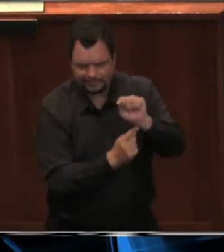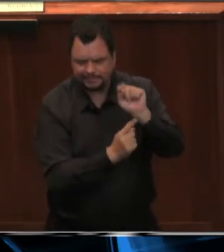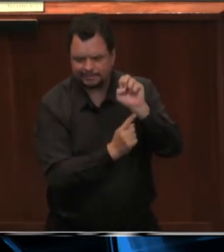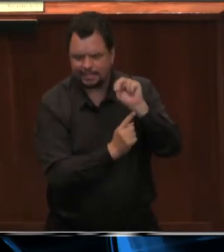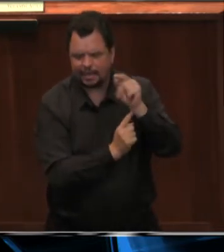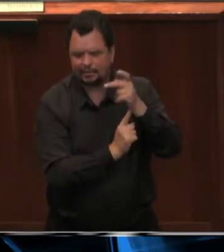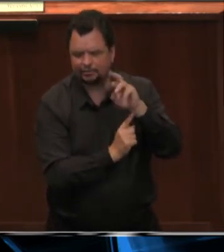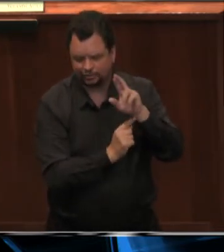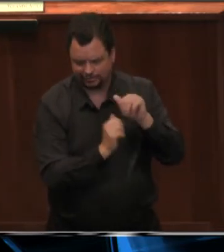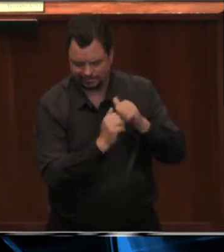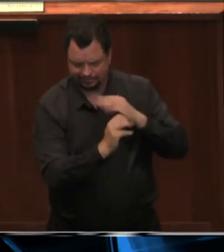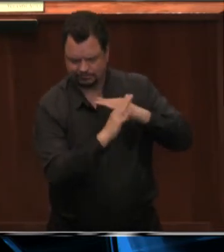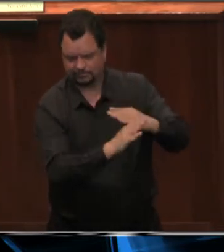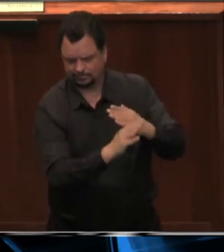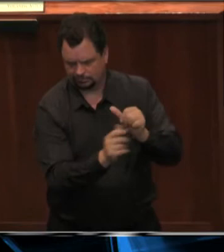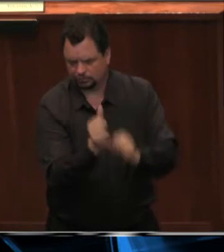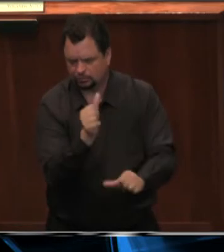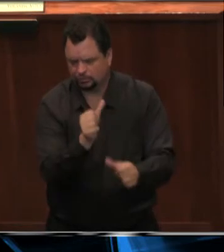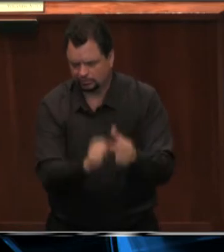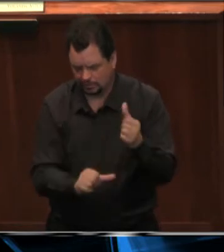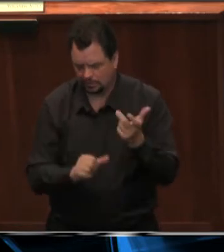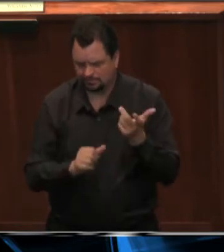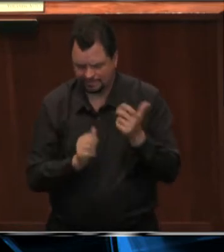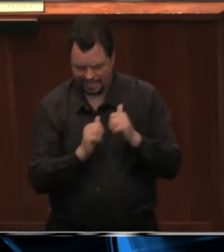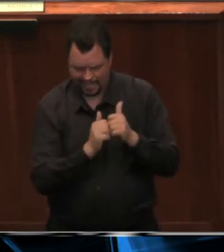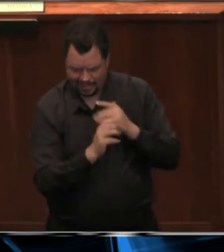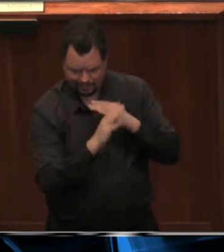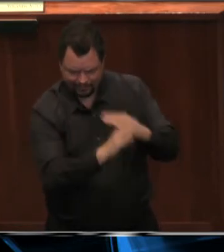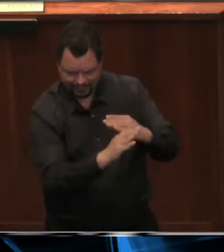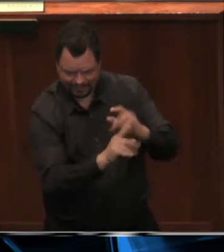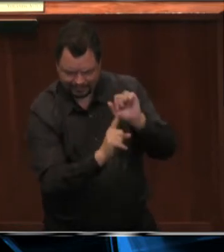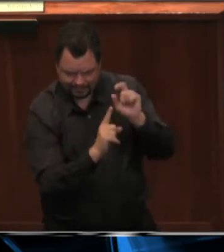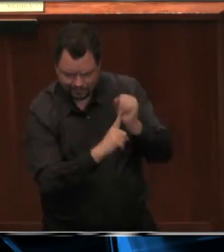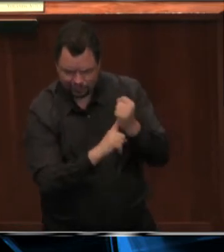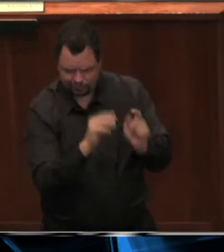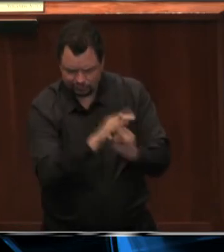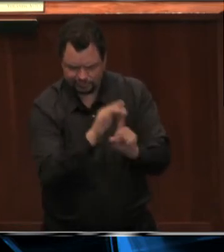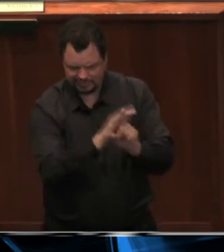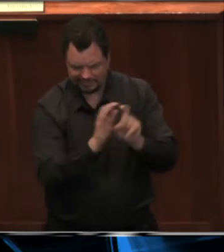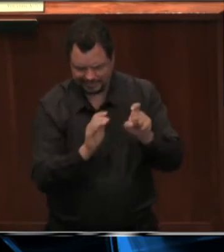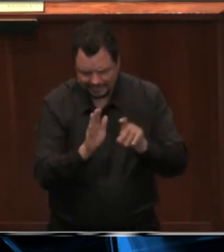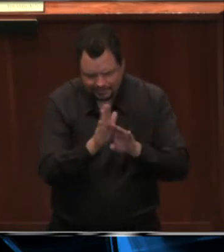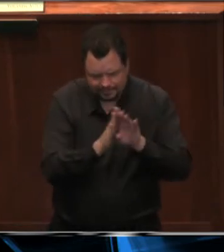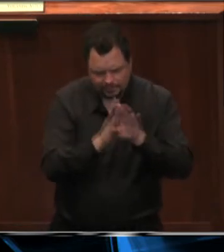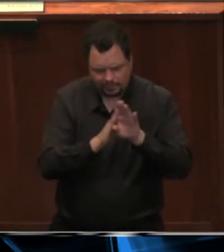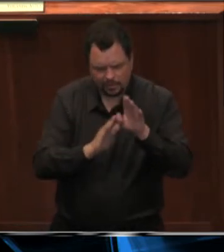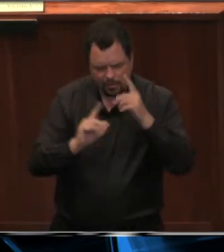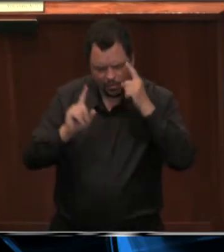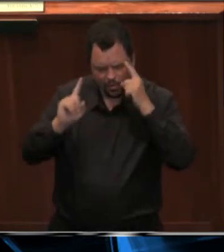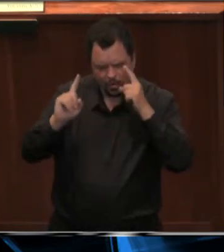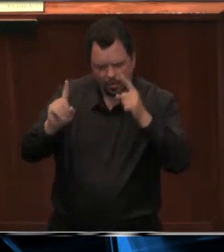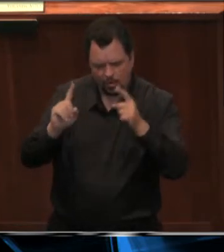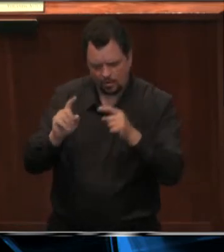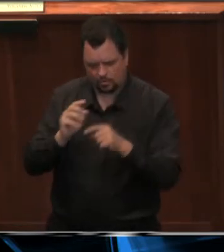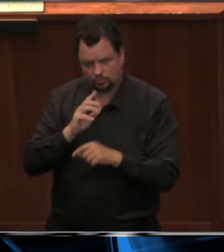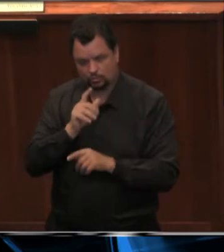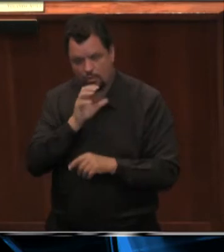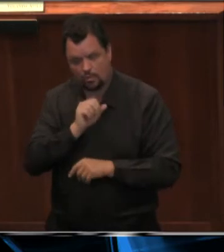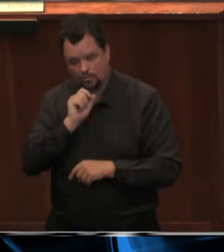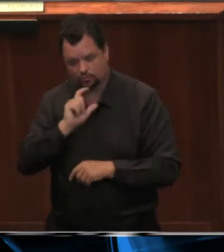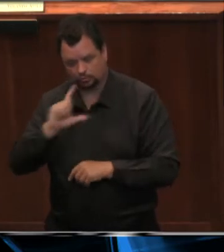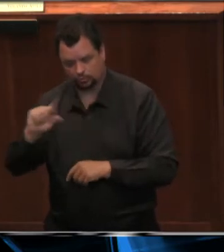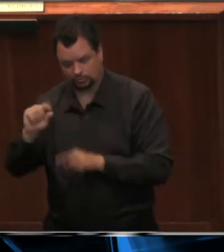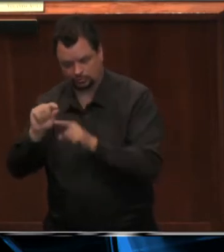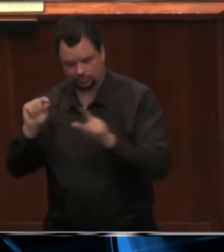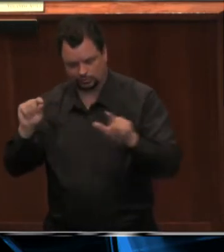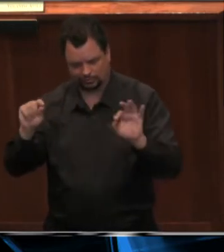is completely something that they had come up with to target the 20 to 29-year-olds, and I can't wait to